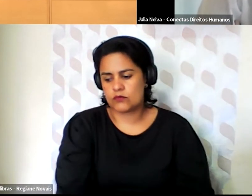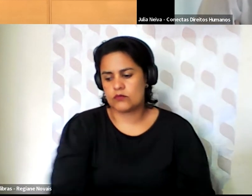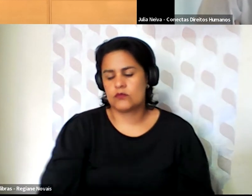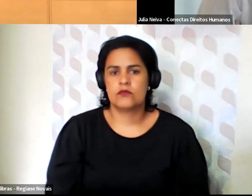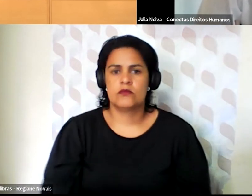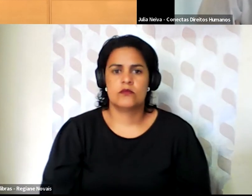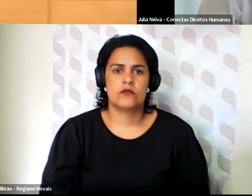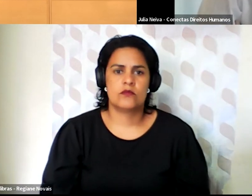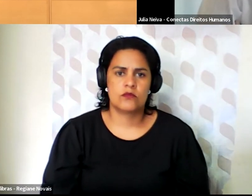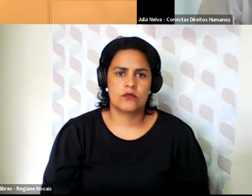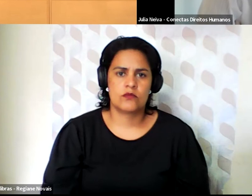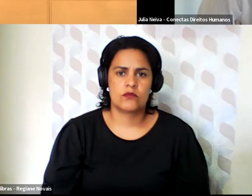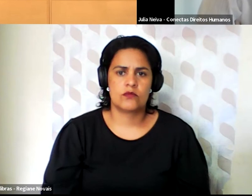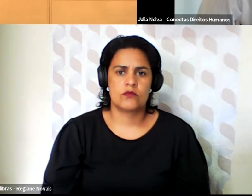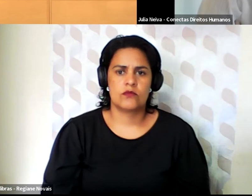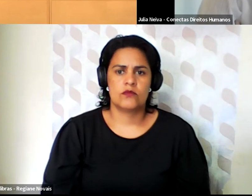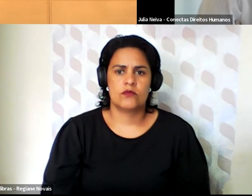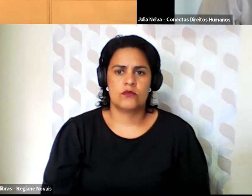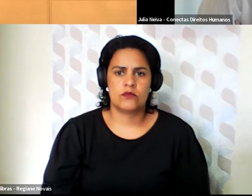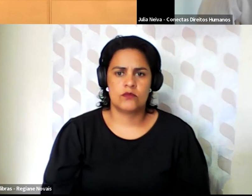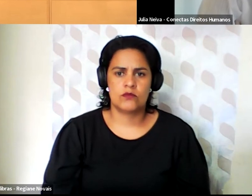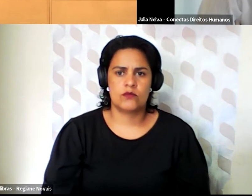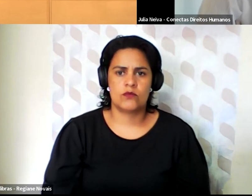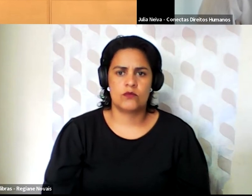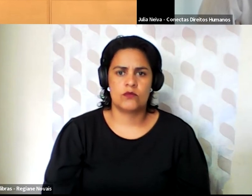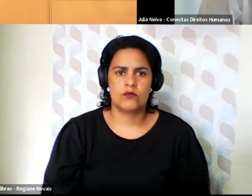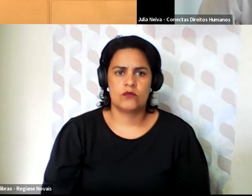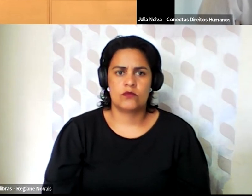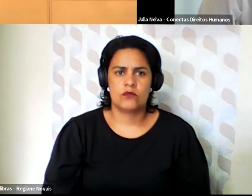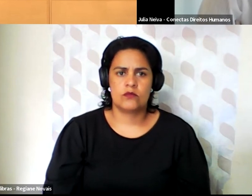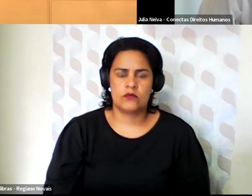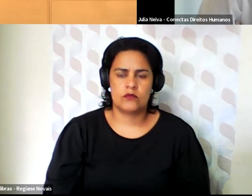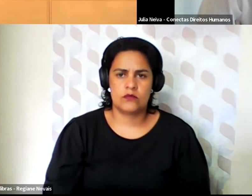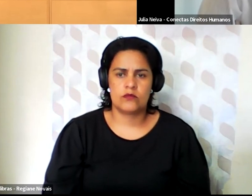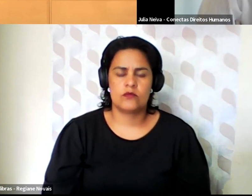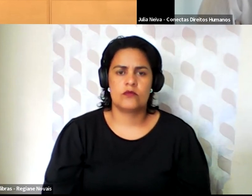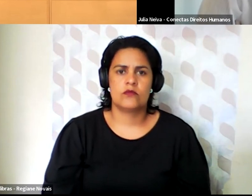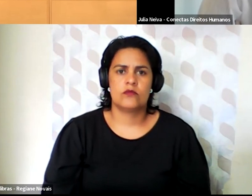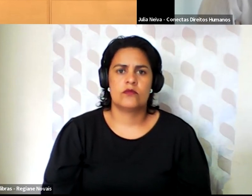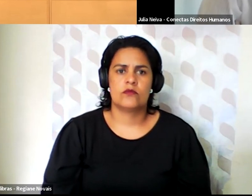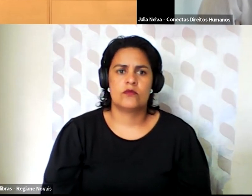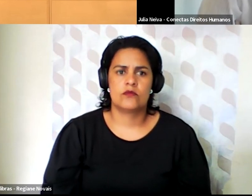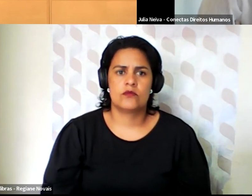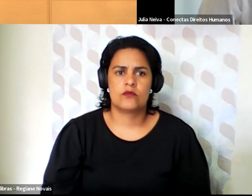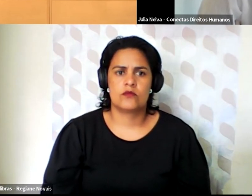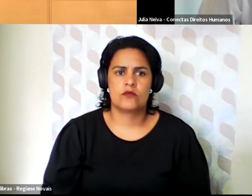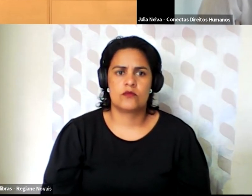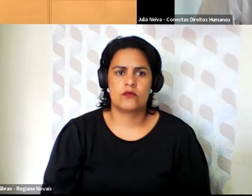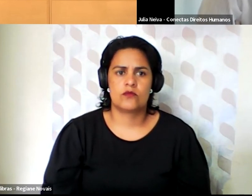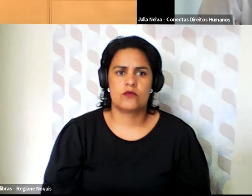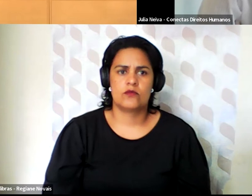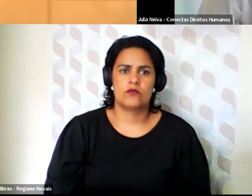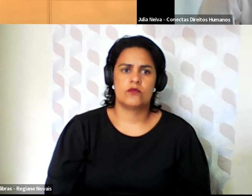rights dimension. We had accession processes in the past, like the one on Colombia, where you had